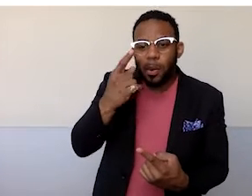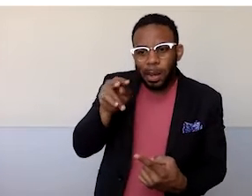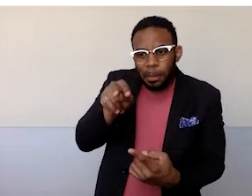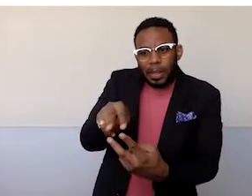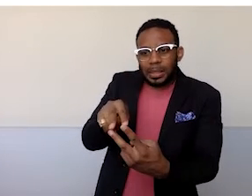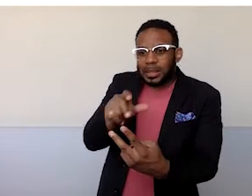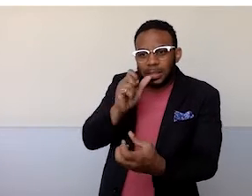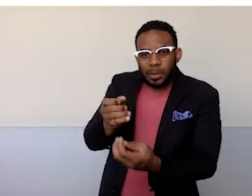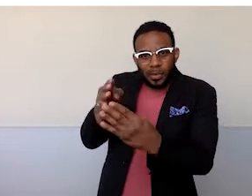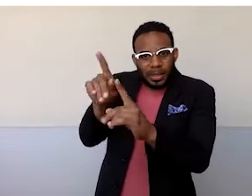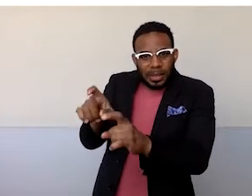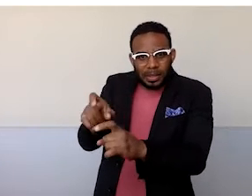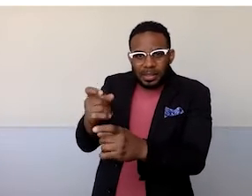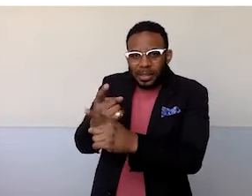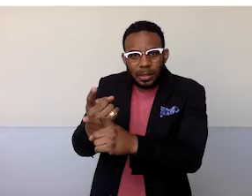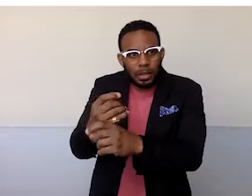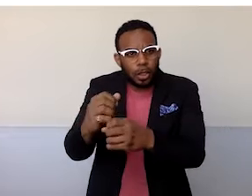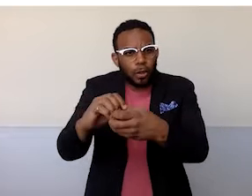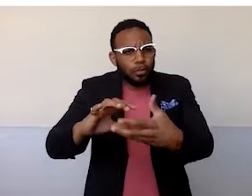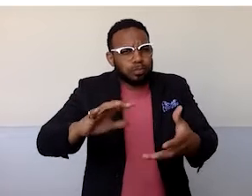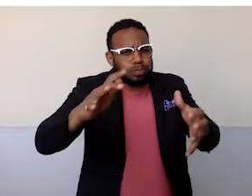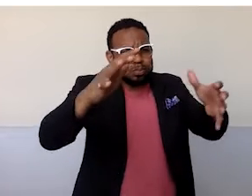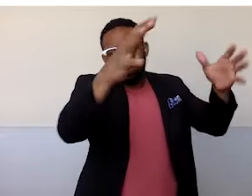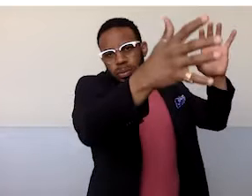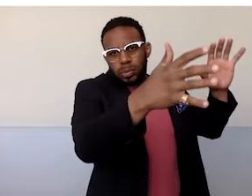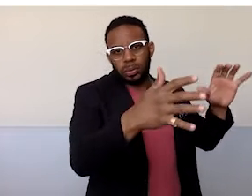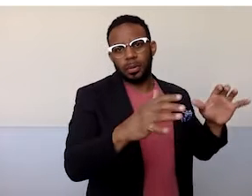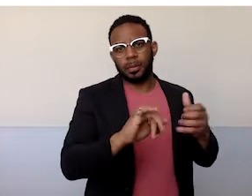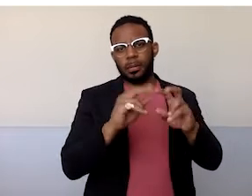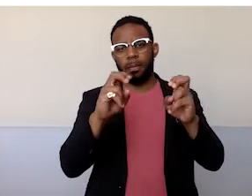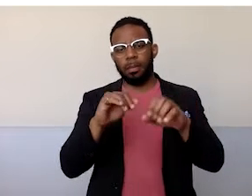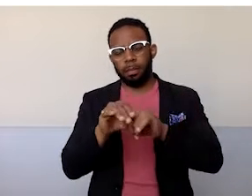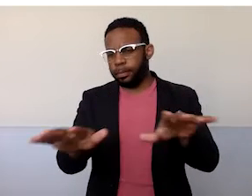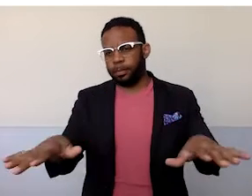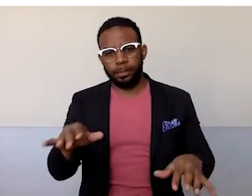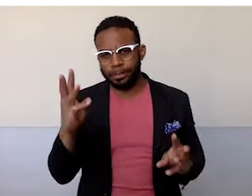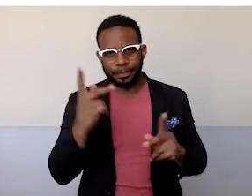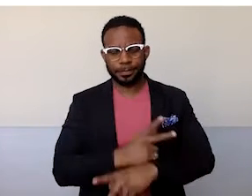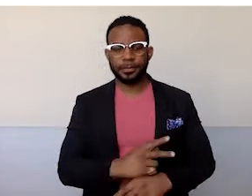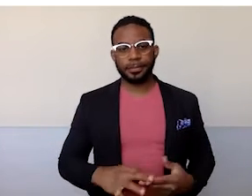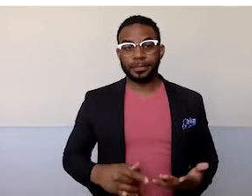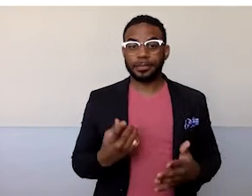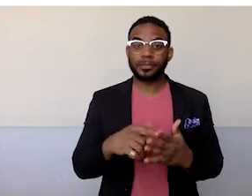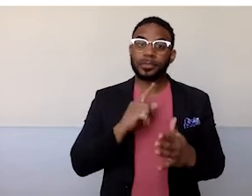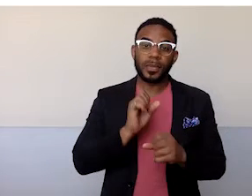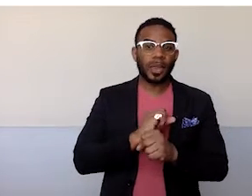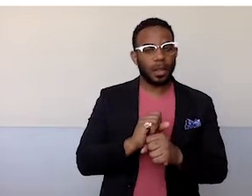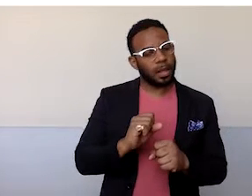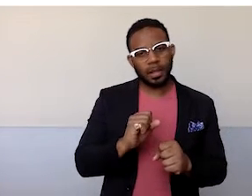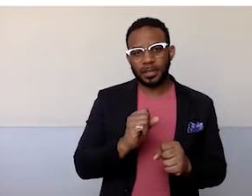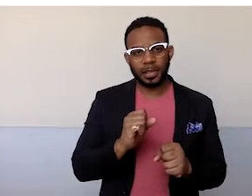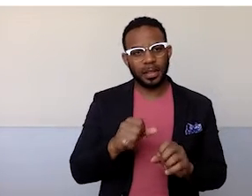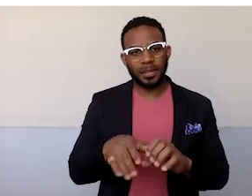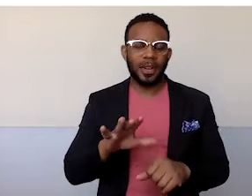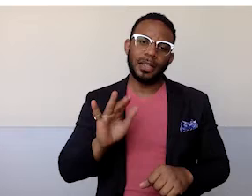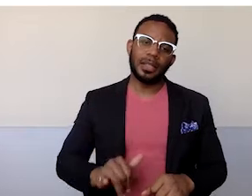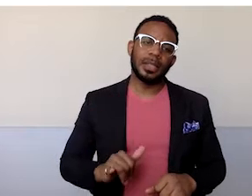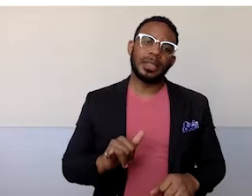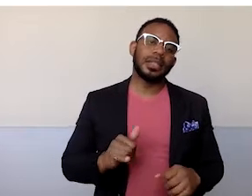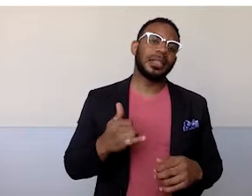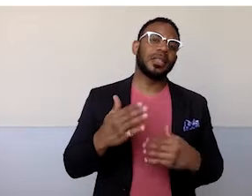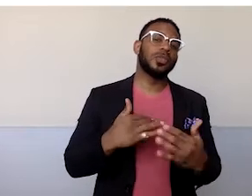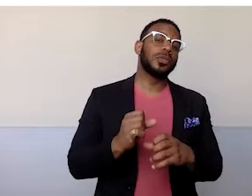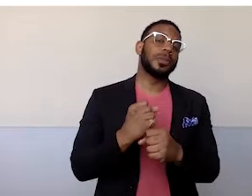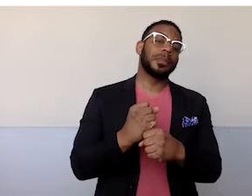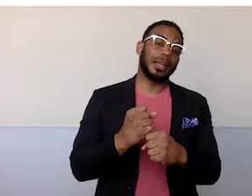that wasn't properly tested, and then you used it made that issue. While this is really, really funny, but I think it's a matter to